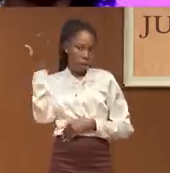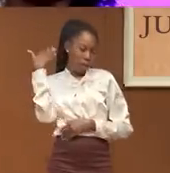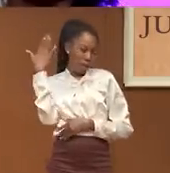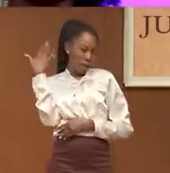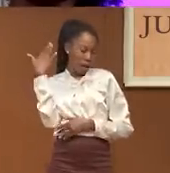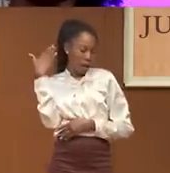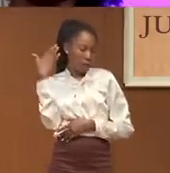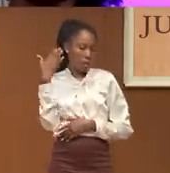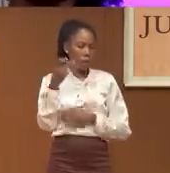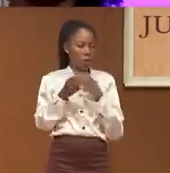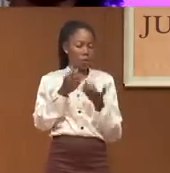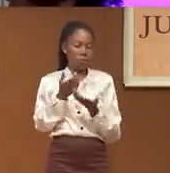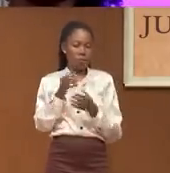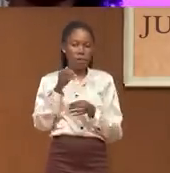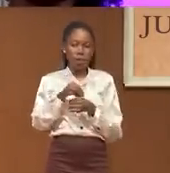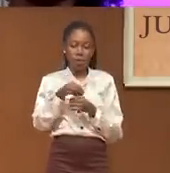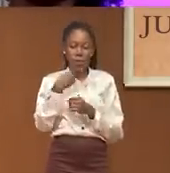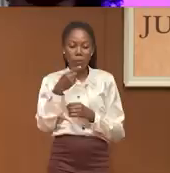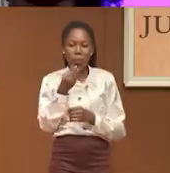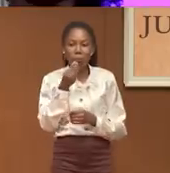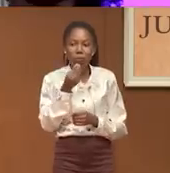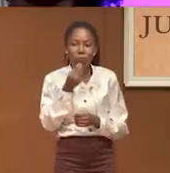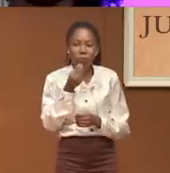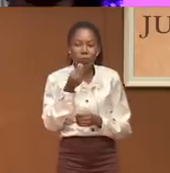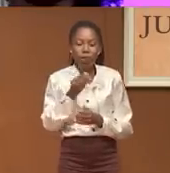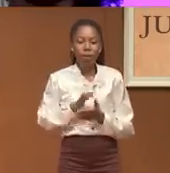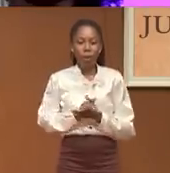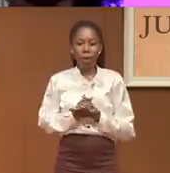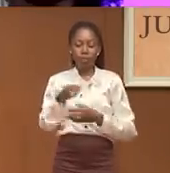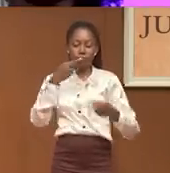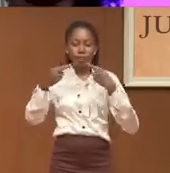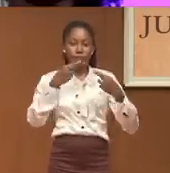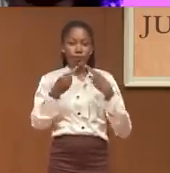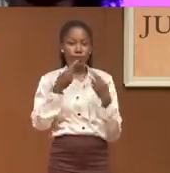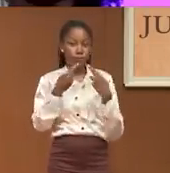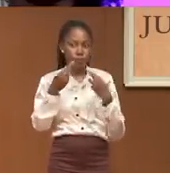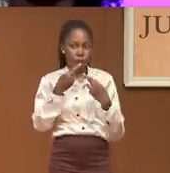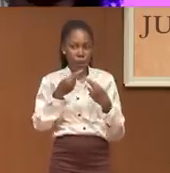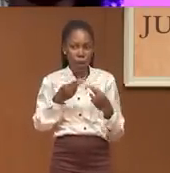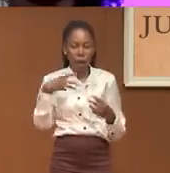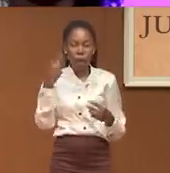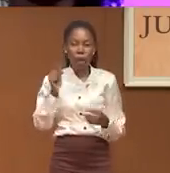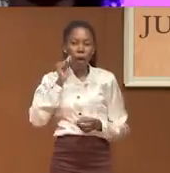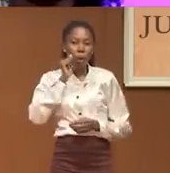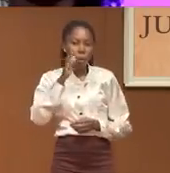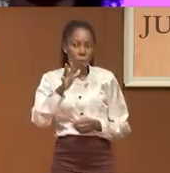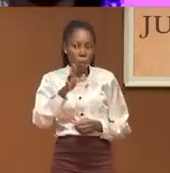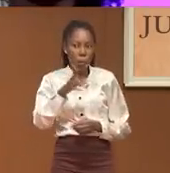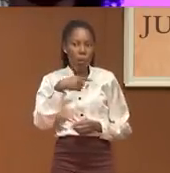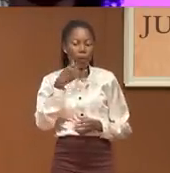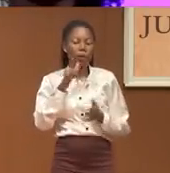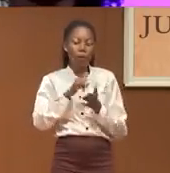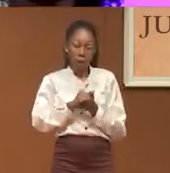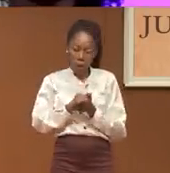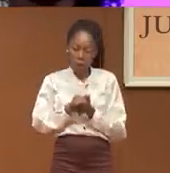food restaurant in Ikeja. And one Mrs. Peppy was there. The woman confirmed that she also has a plot of